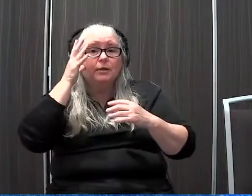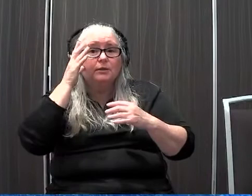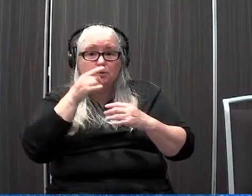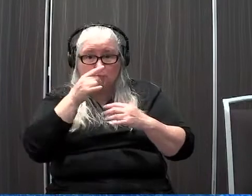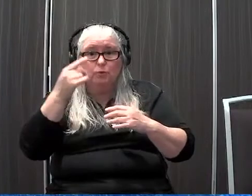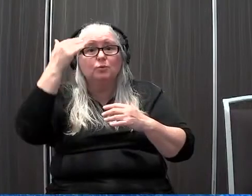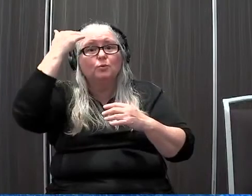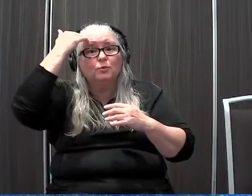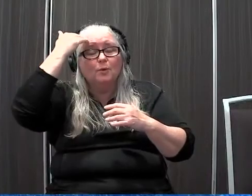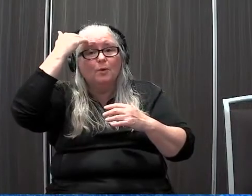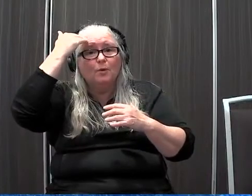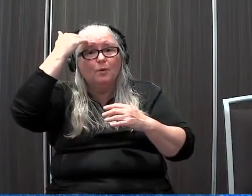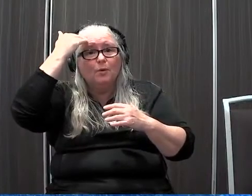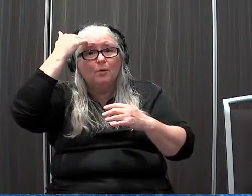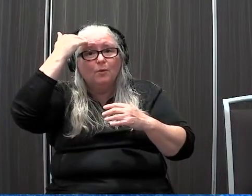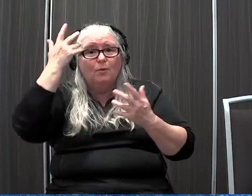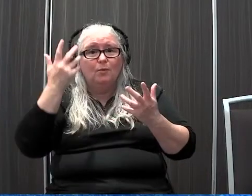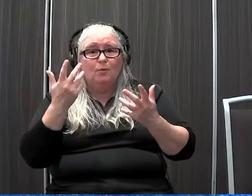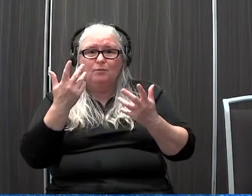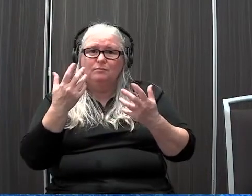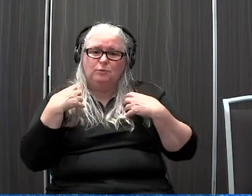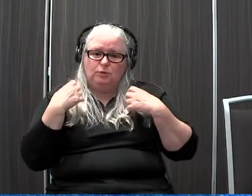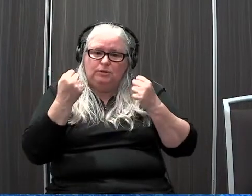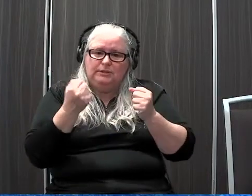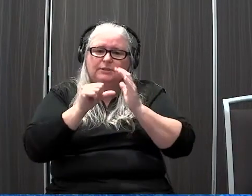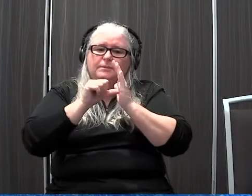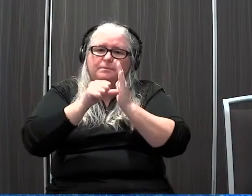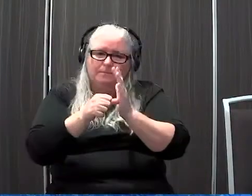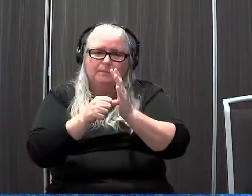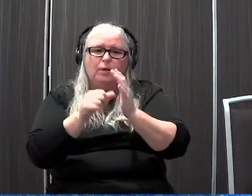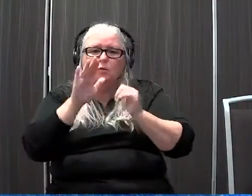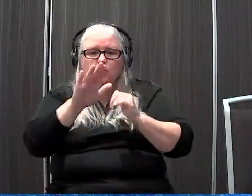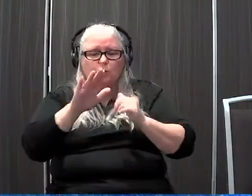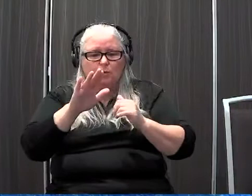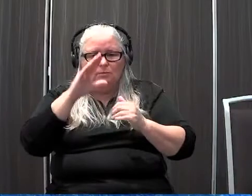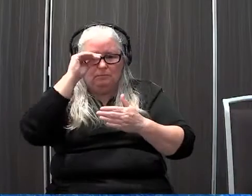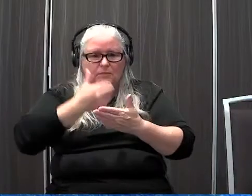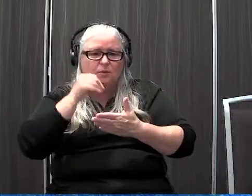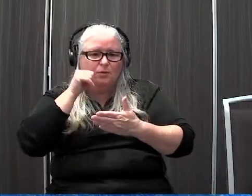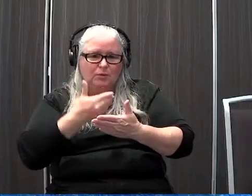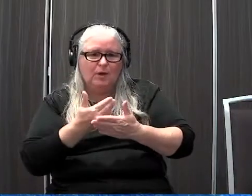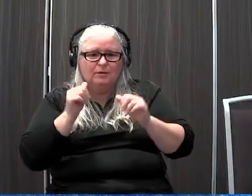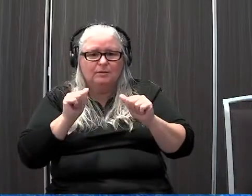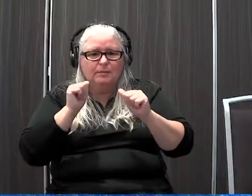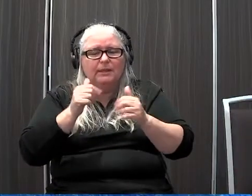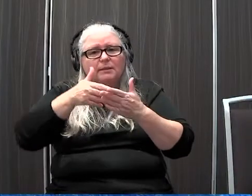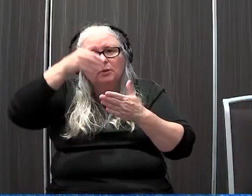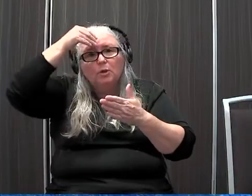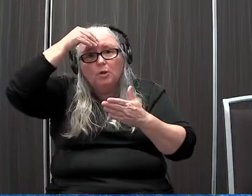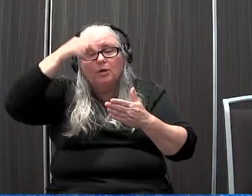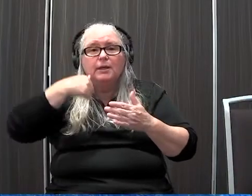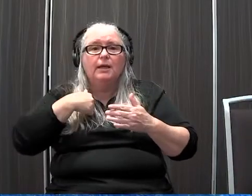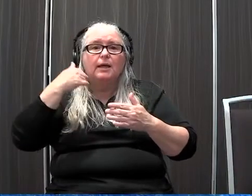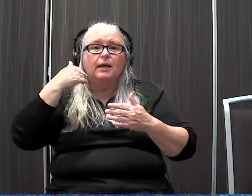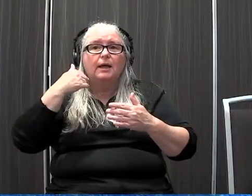know the impact of charge on your child's ability to learn, I find it kind of helpful to group it into